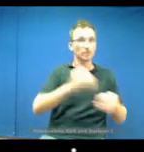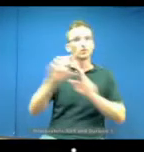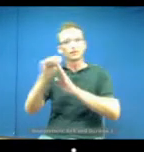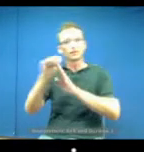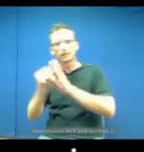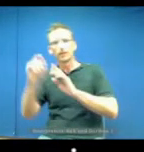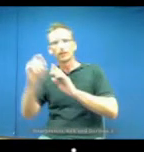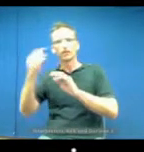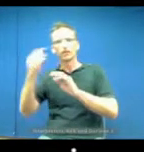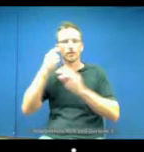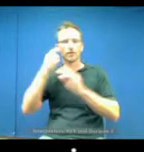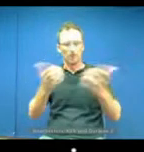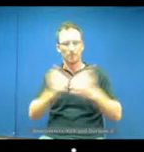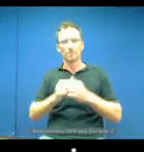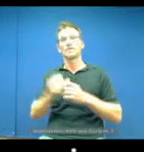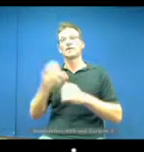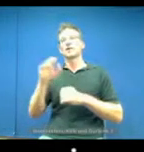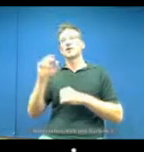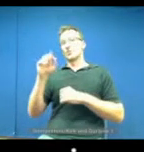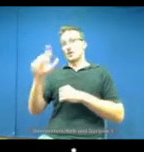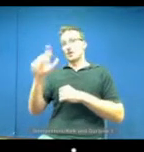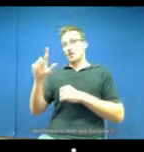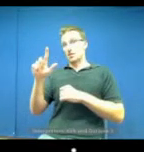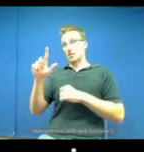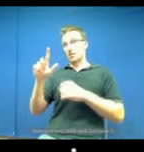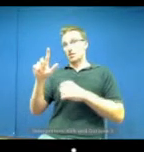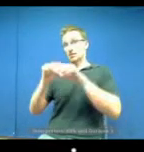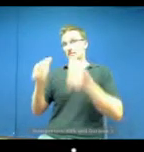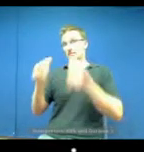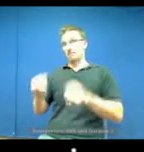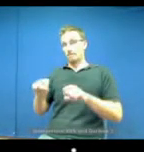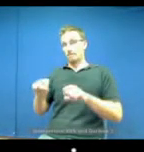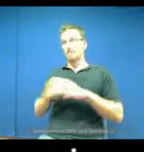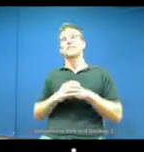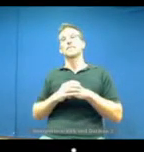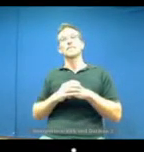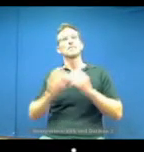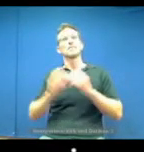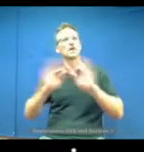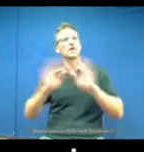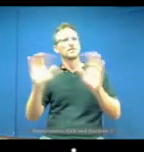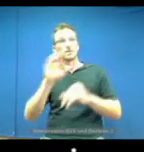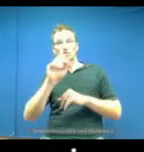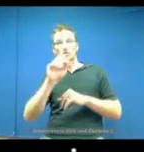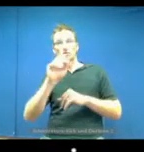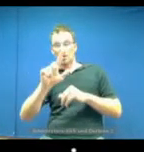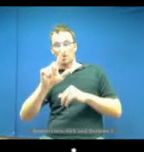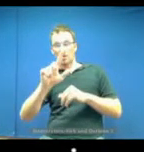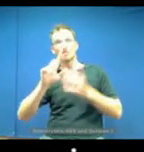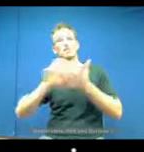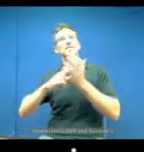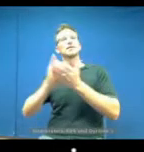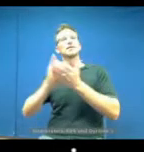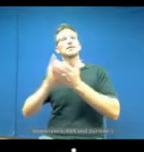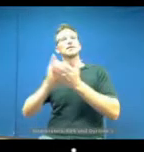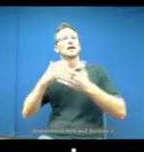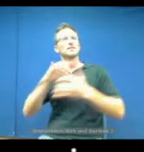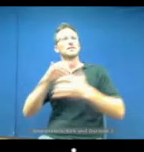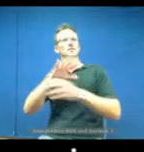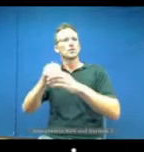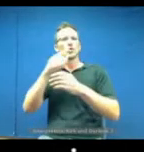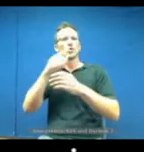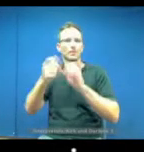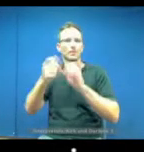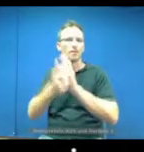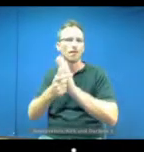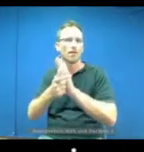in the criminal law system, obviously criminal law handles all violations